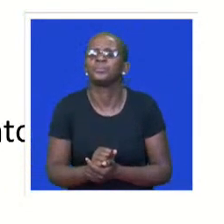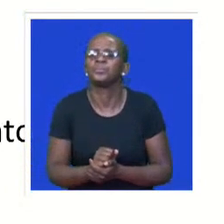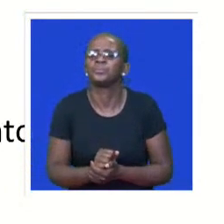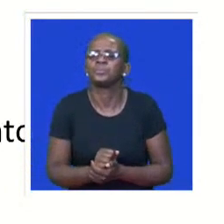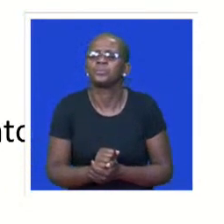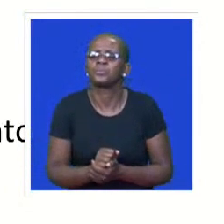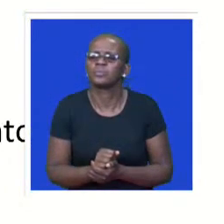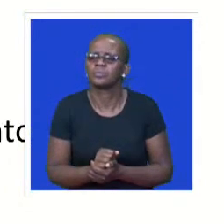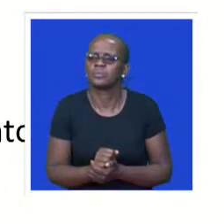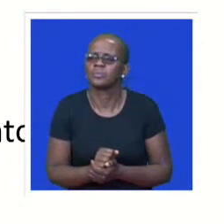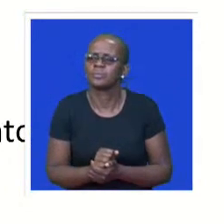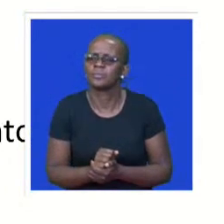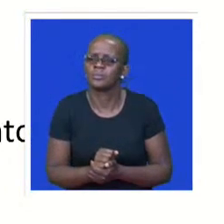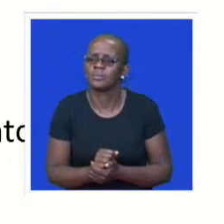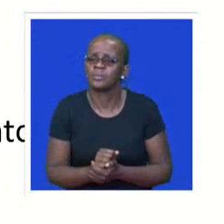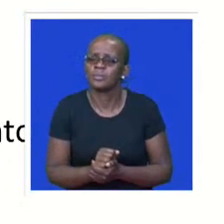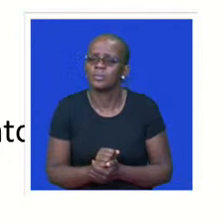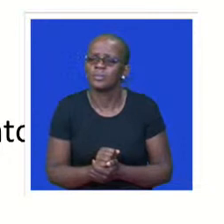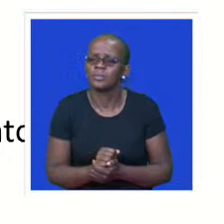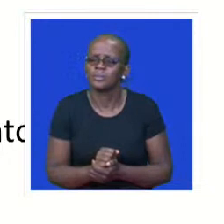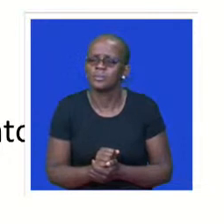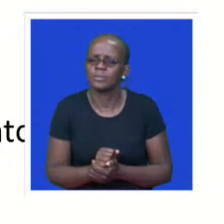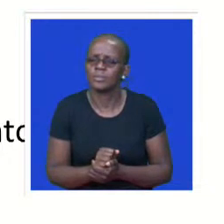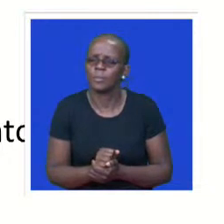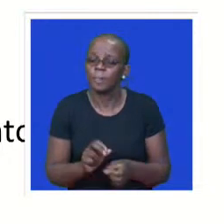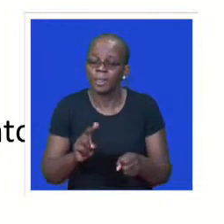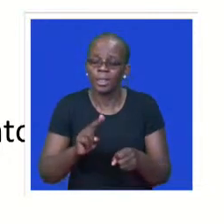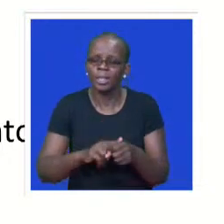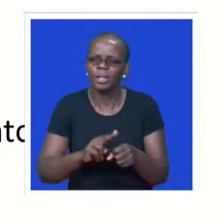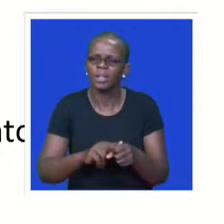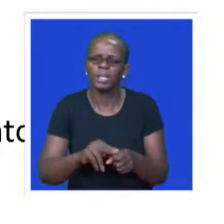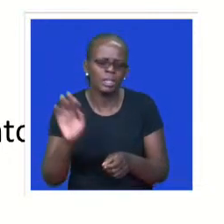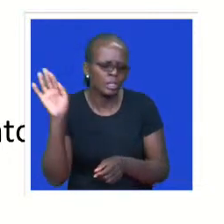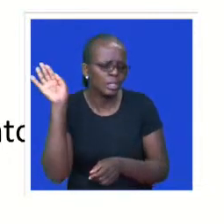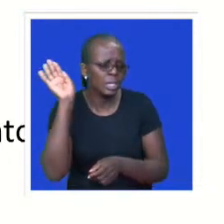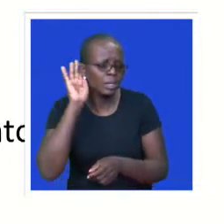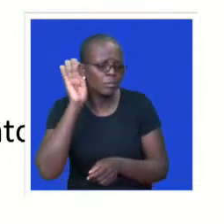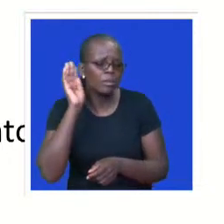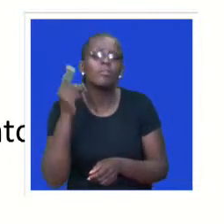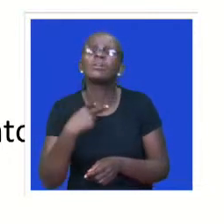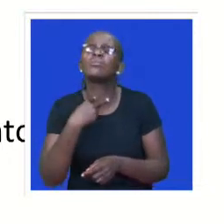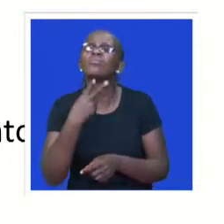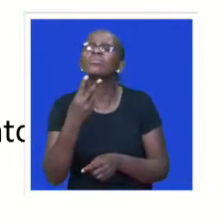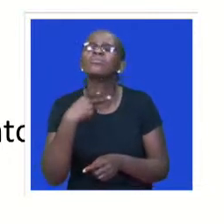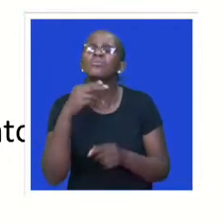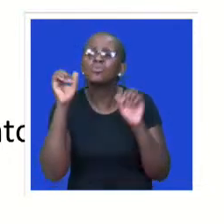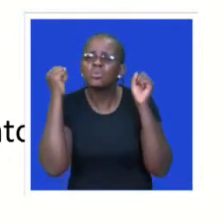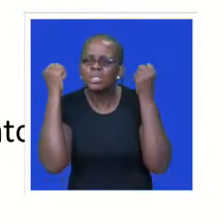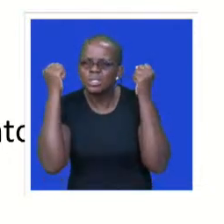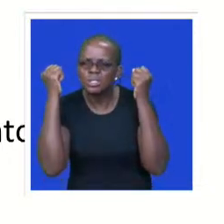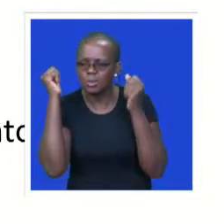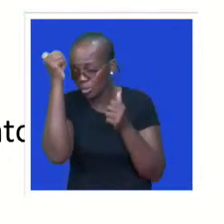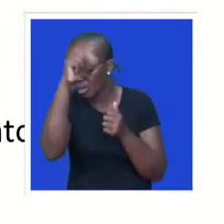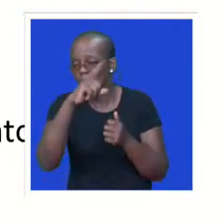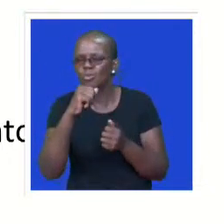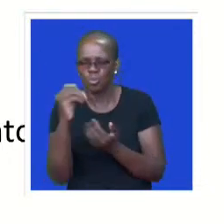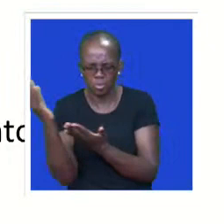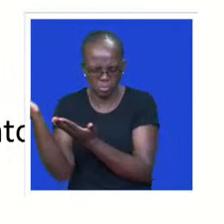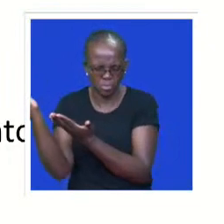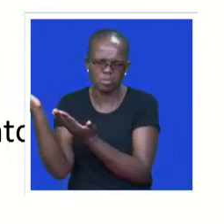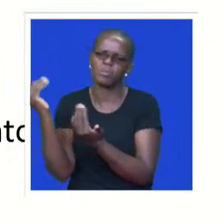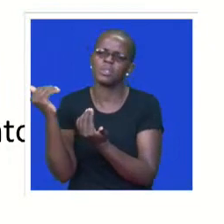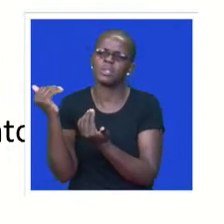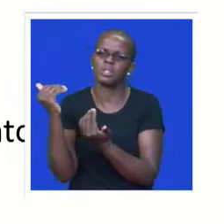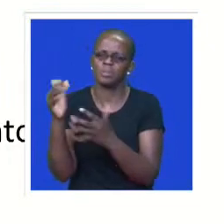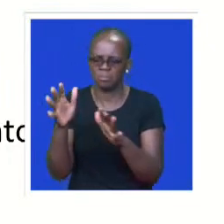also, you see that when they heard the voice of God or the sound of God coming into the garden later that